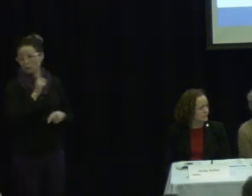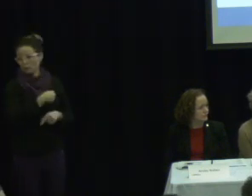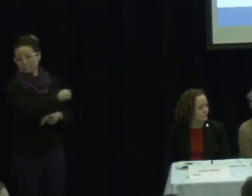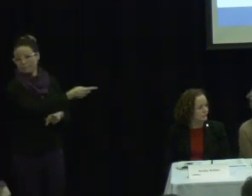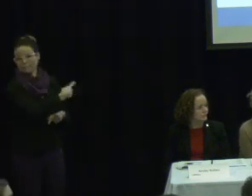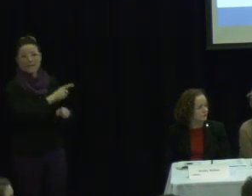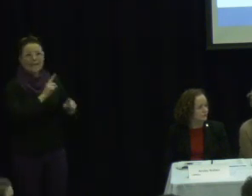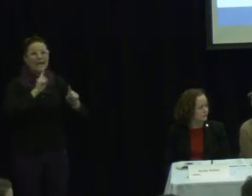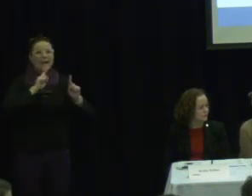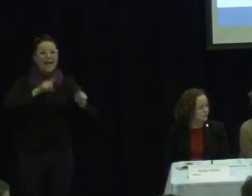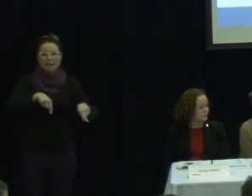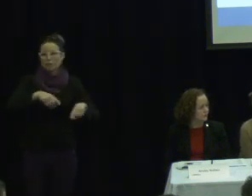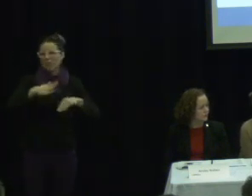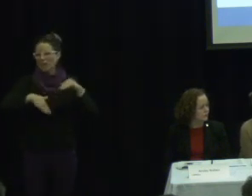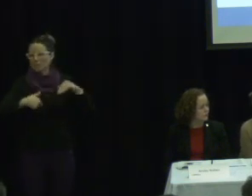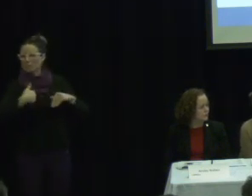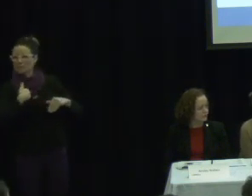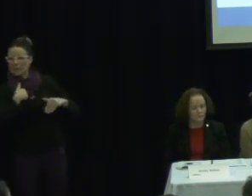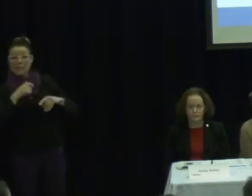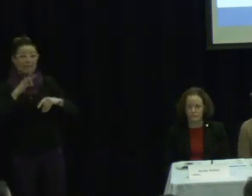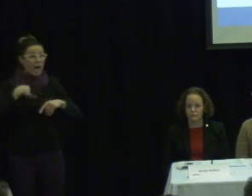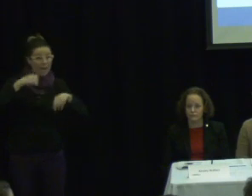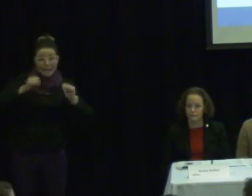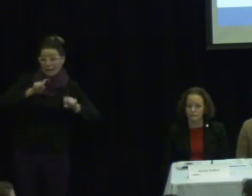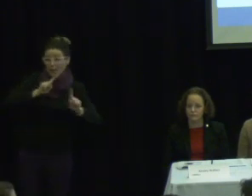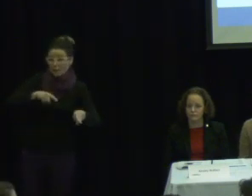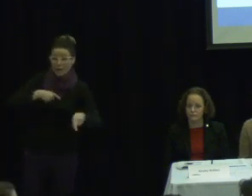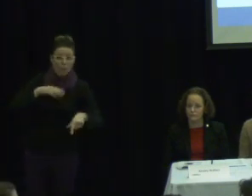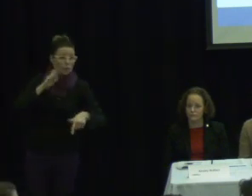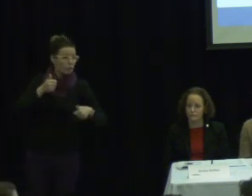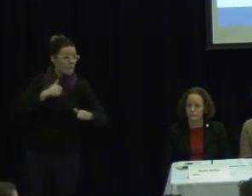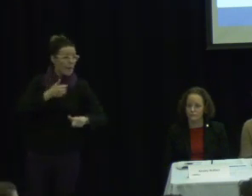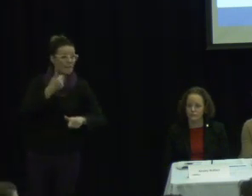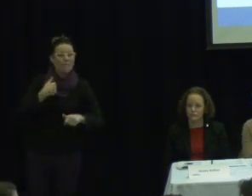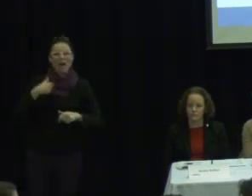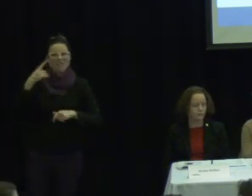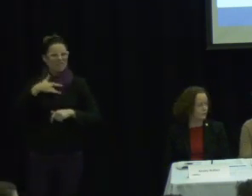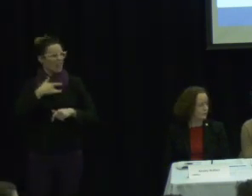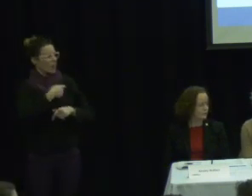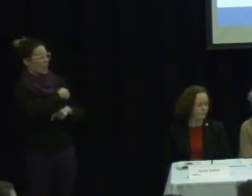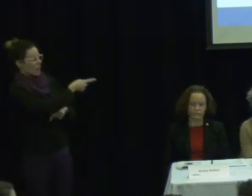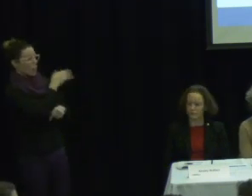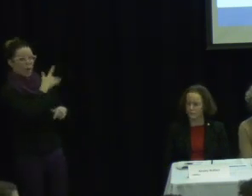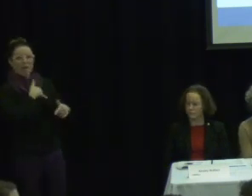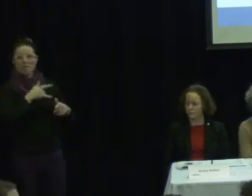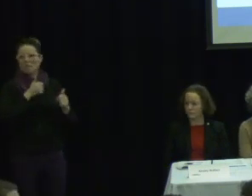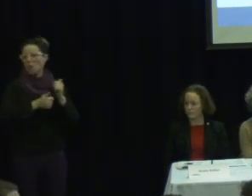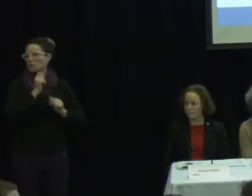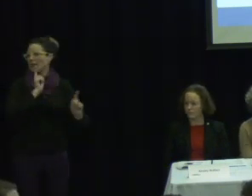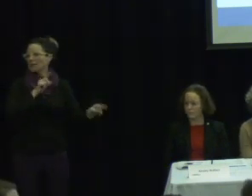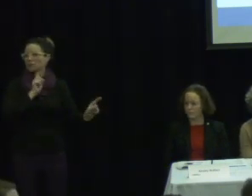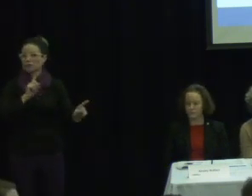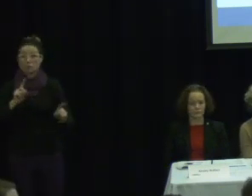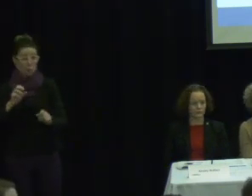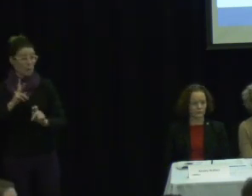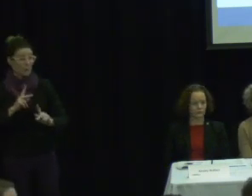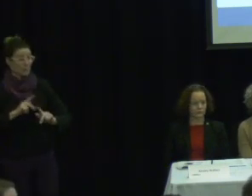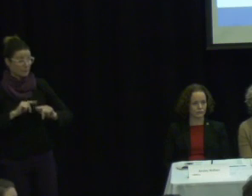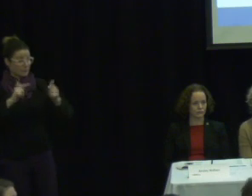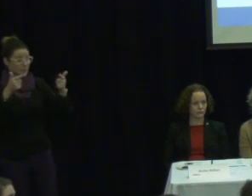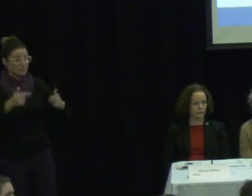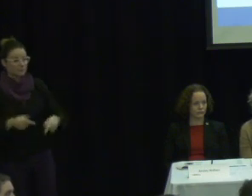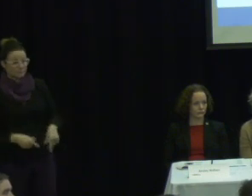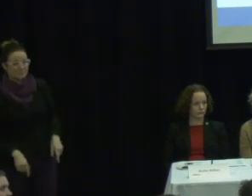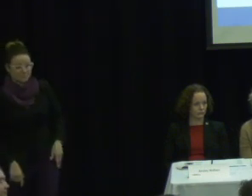answer them, I'll do my best. So. I'll just leave it open to you, and if people want to grab a microphone, you can do that.